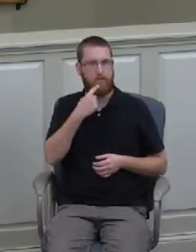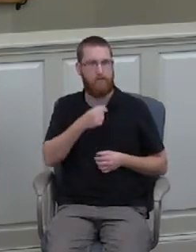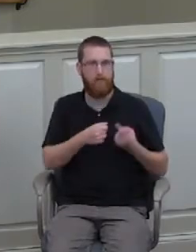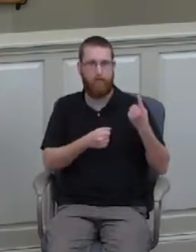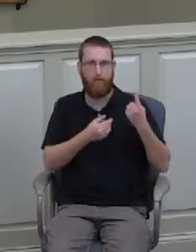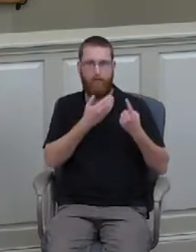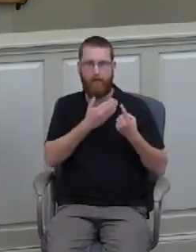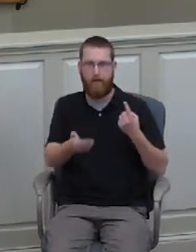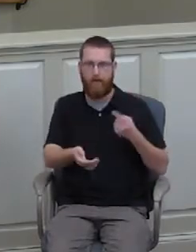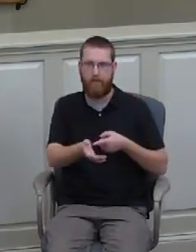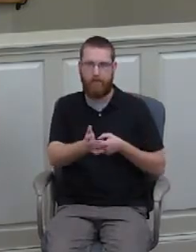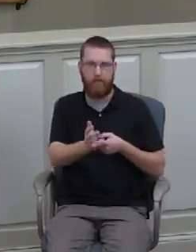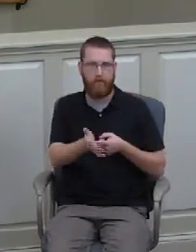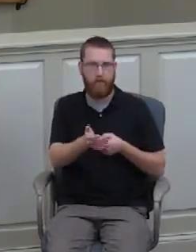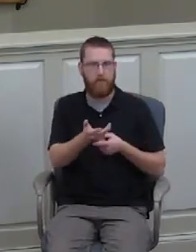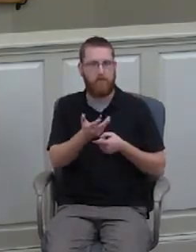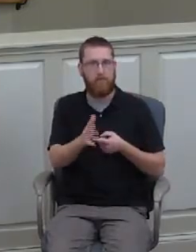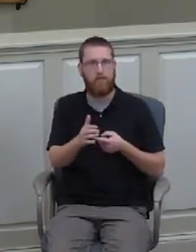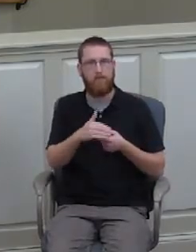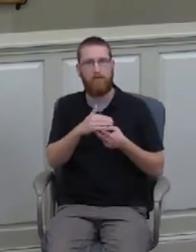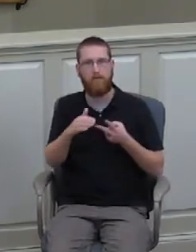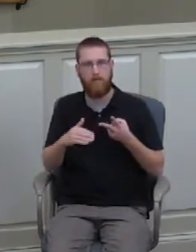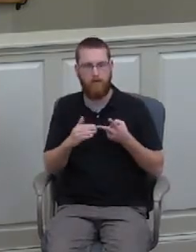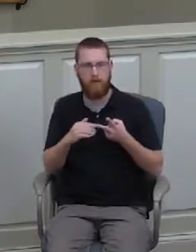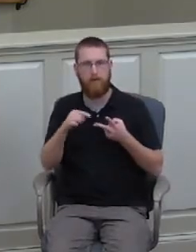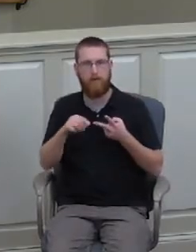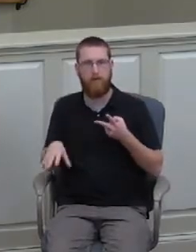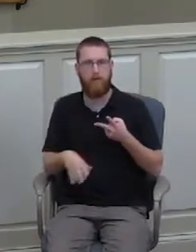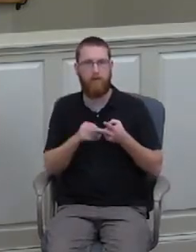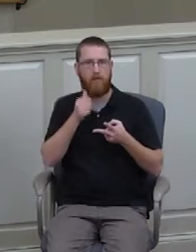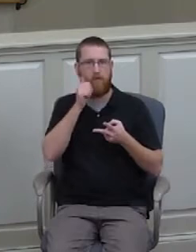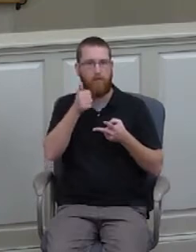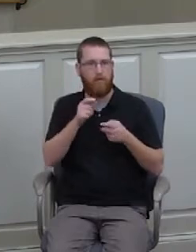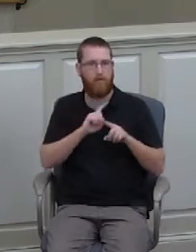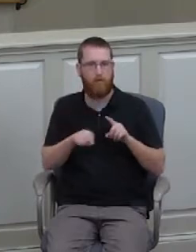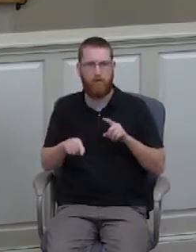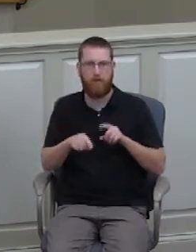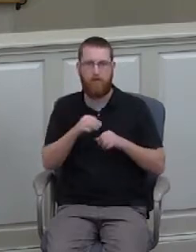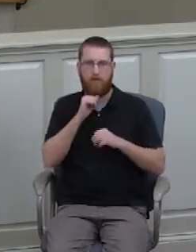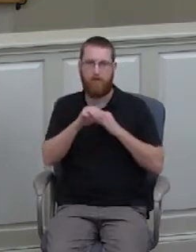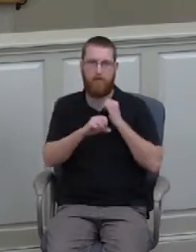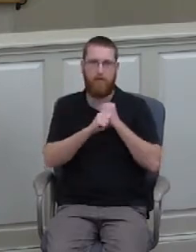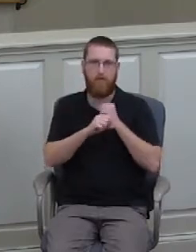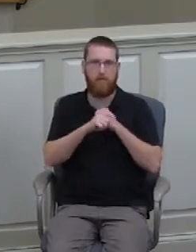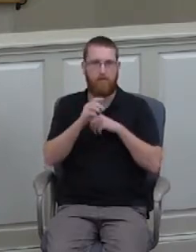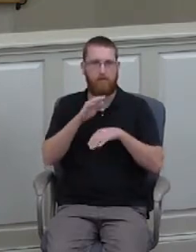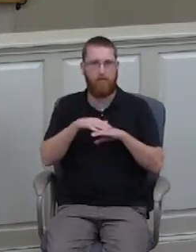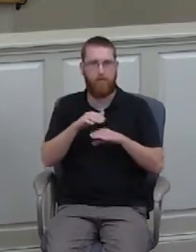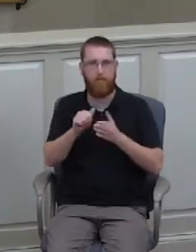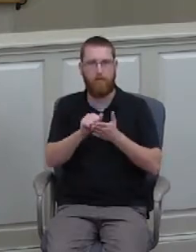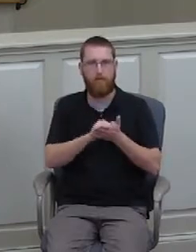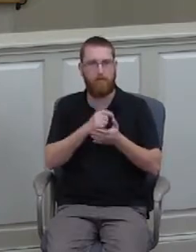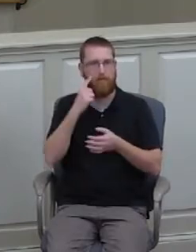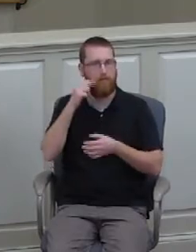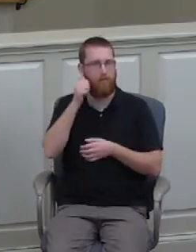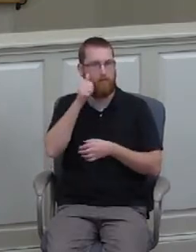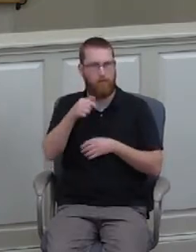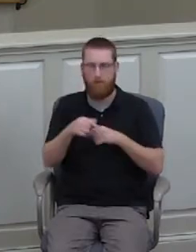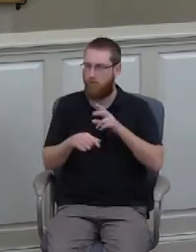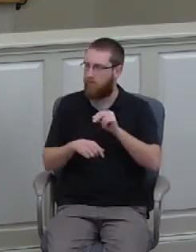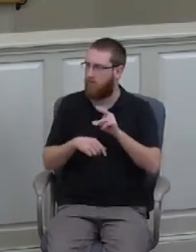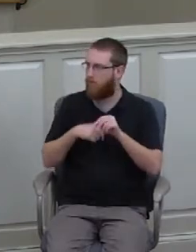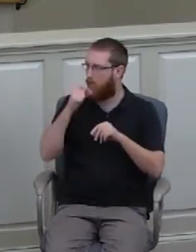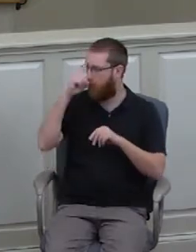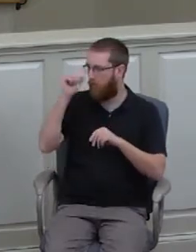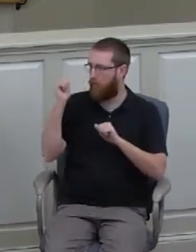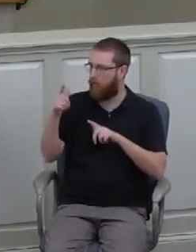taking about 5 minutes, and this could have been done tomorrow, but it's not been advertised on the agenda for tomorrow. Because not all commissioners could